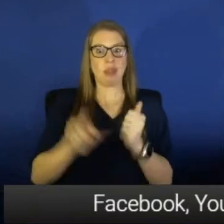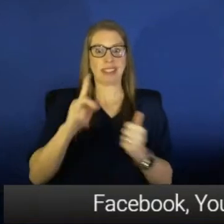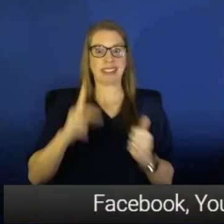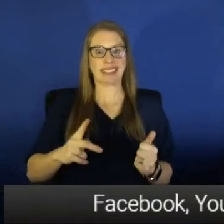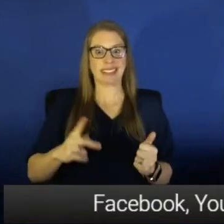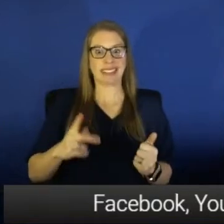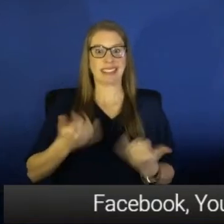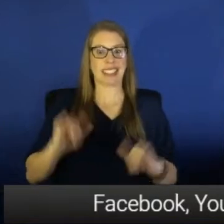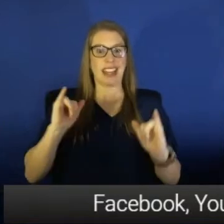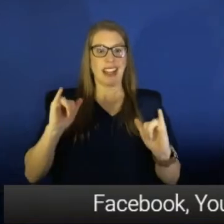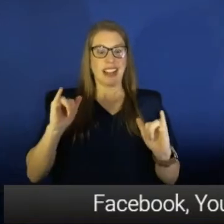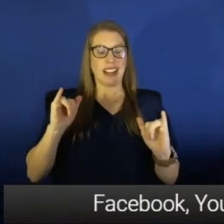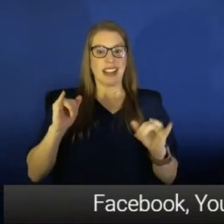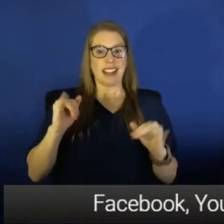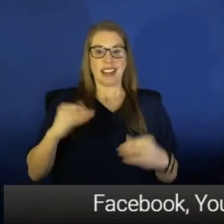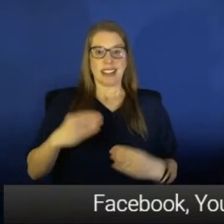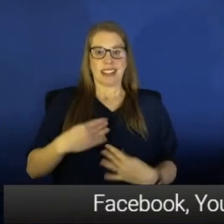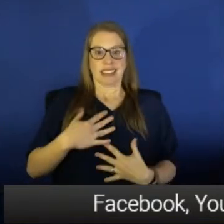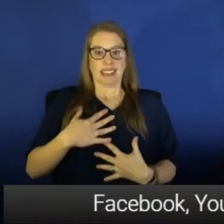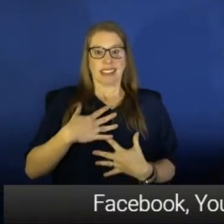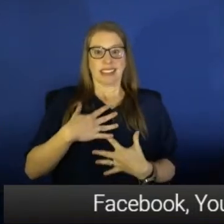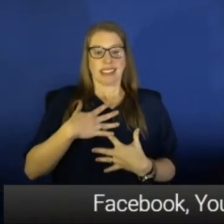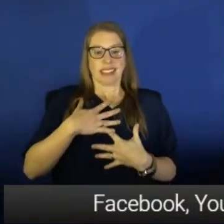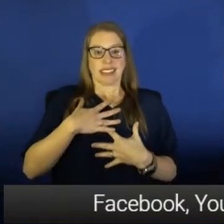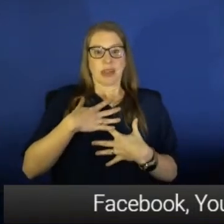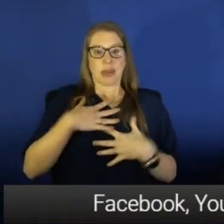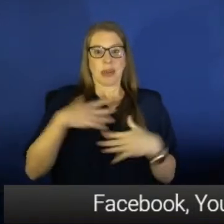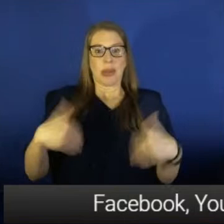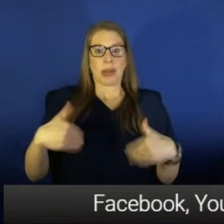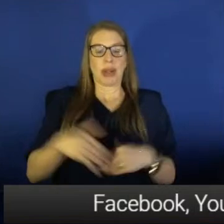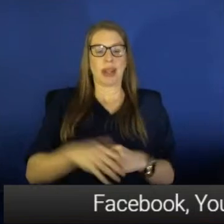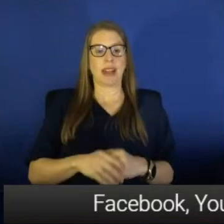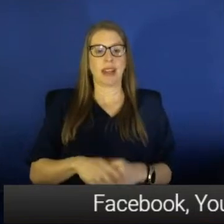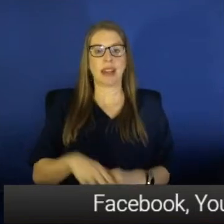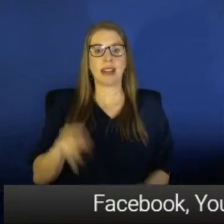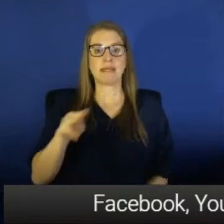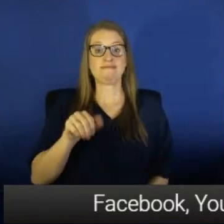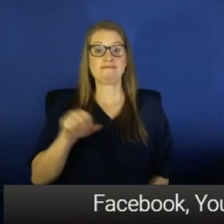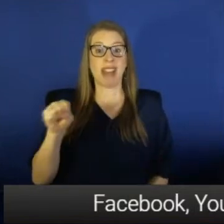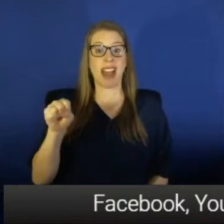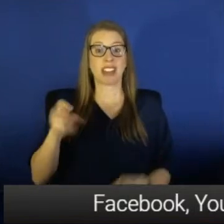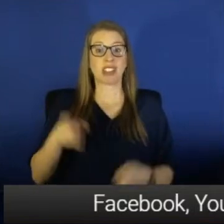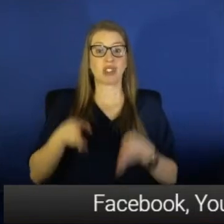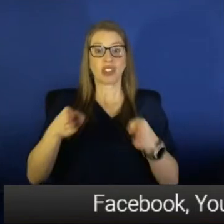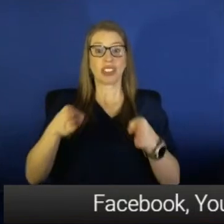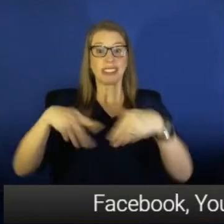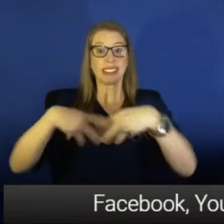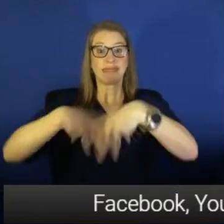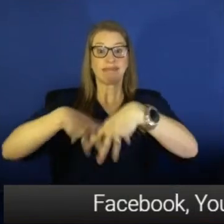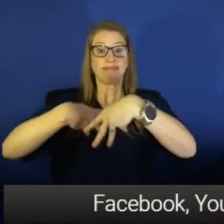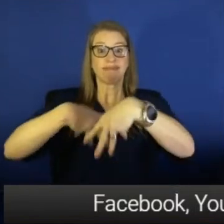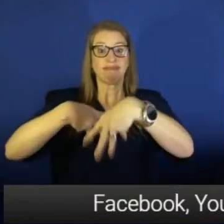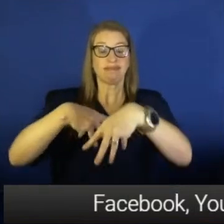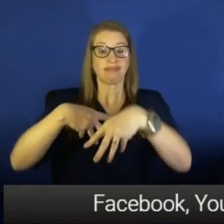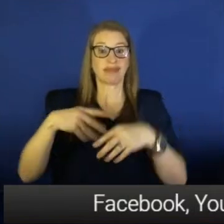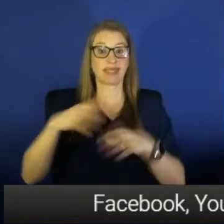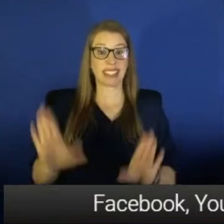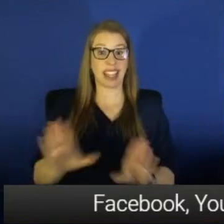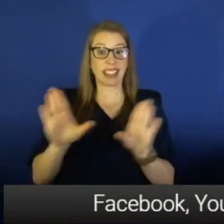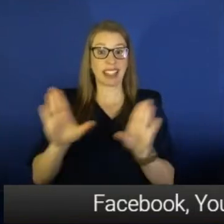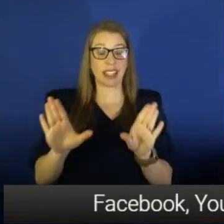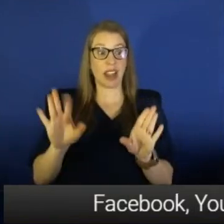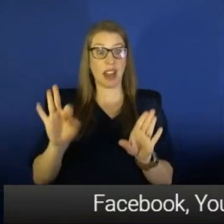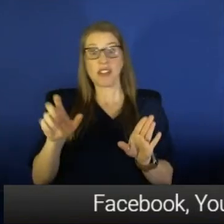of letting that soak in. But going down Mass Street on Sunday, certainly with the fan